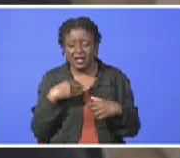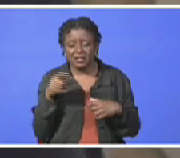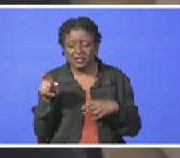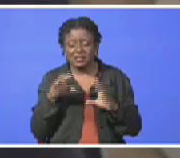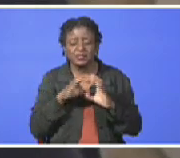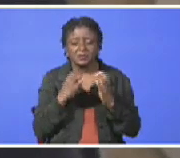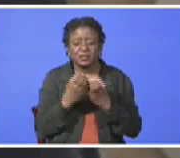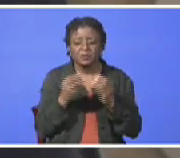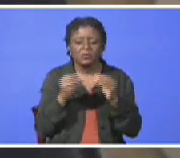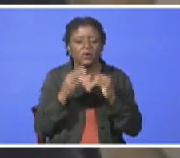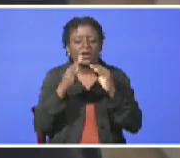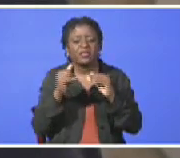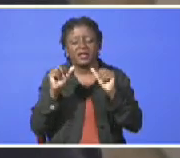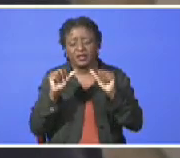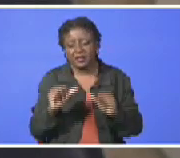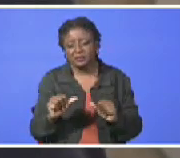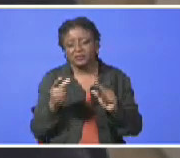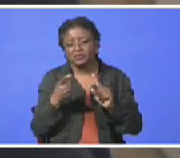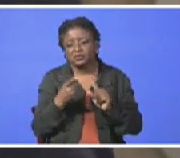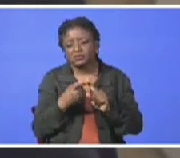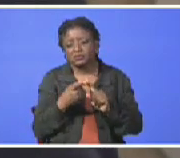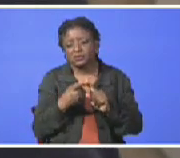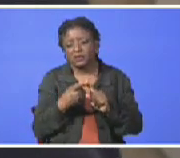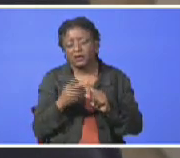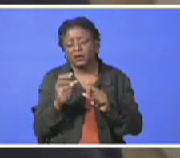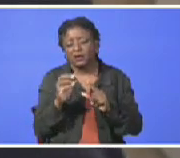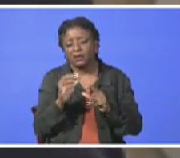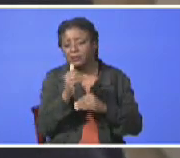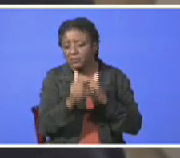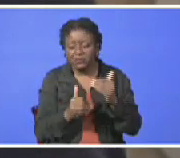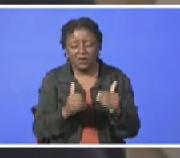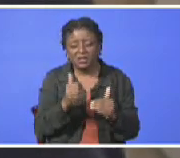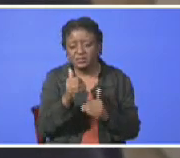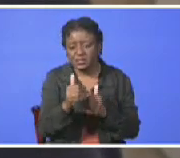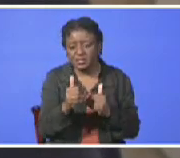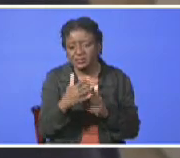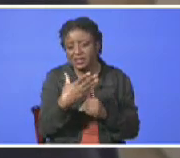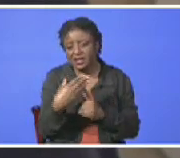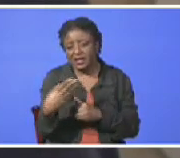are more than capable of processing